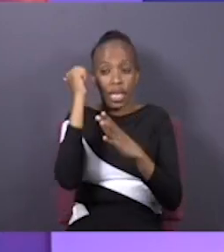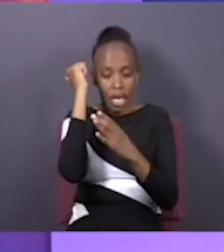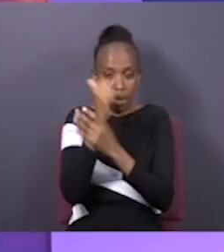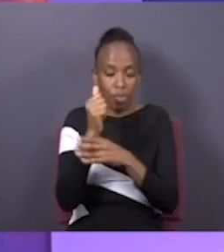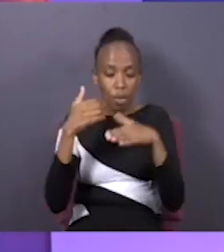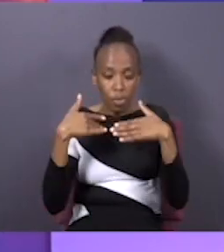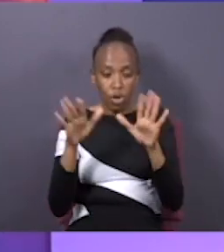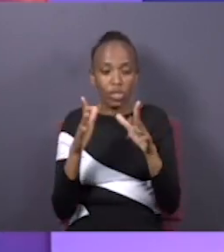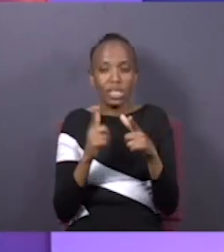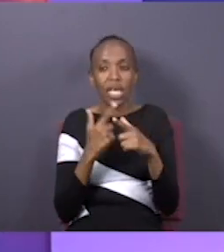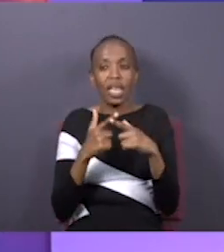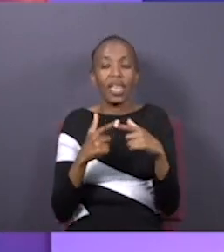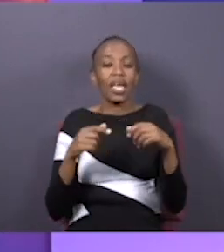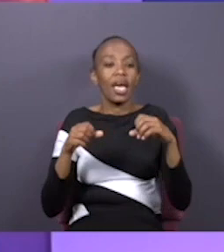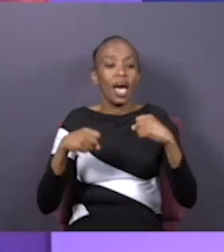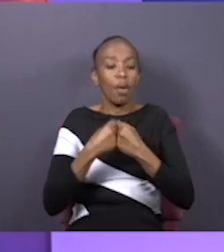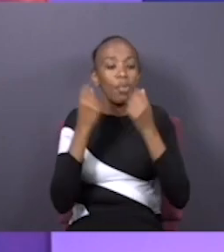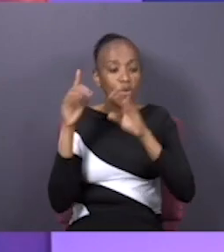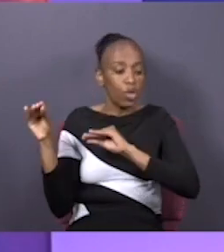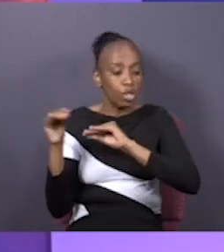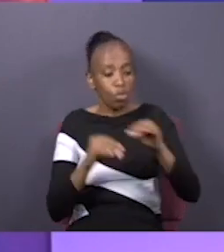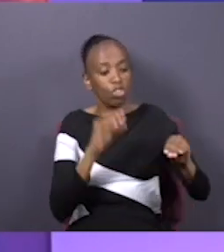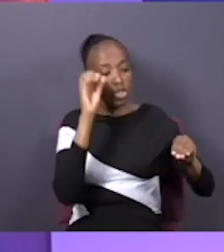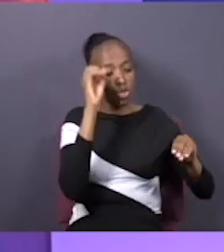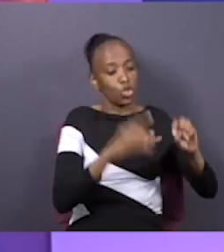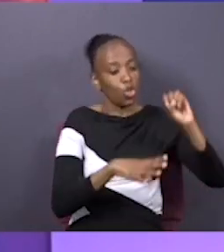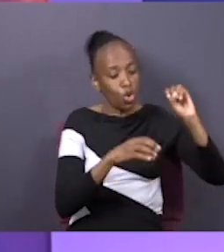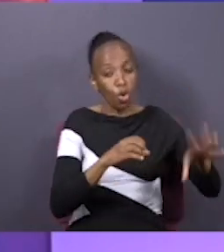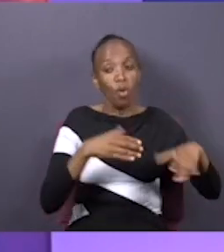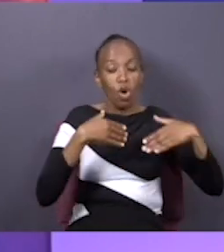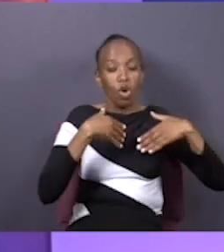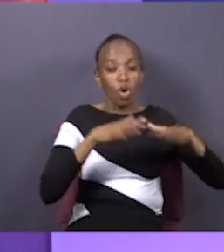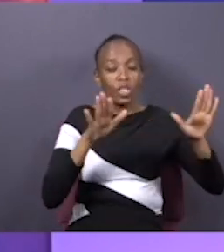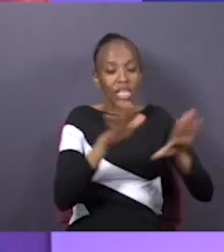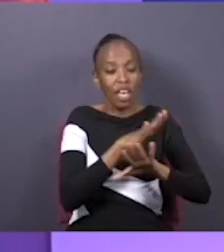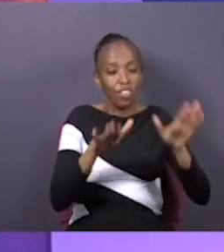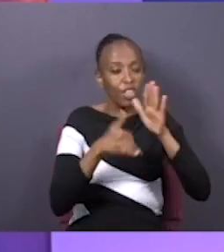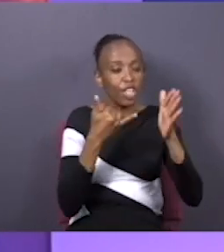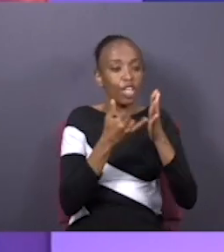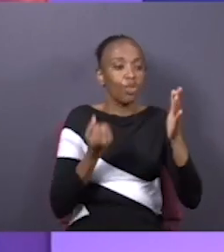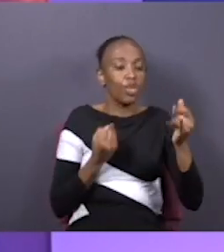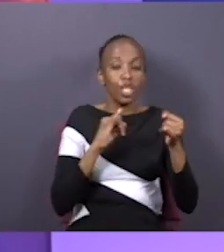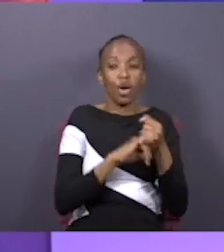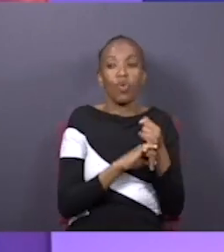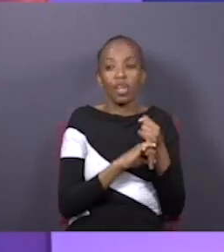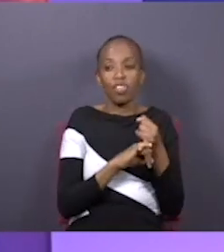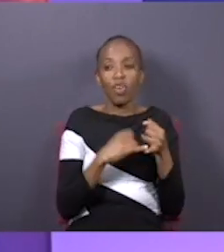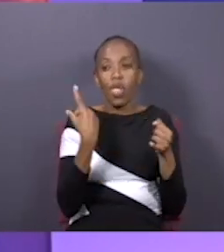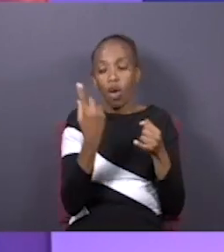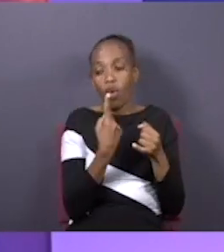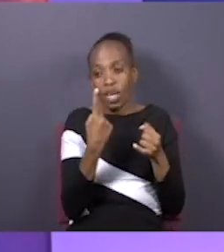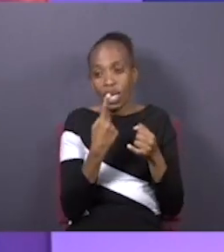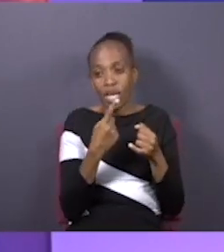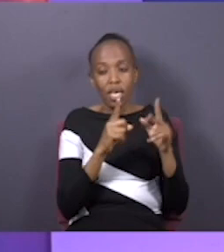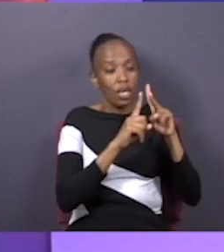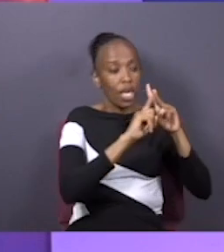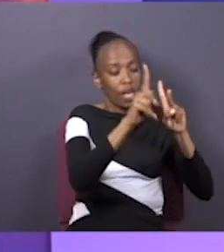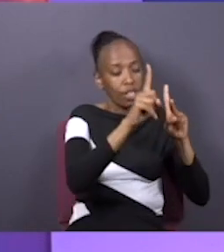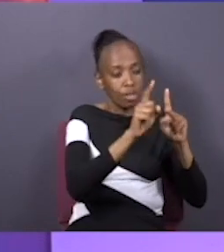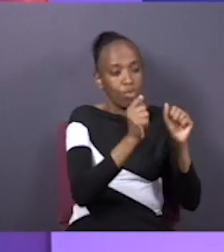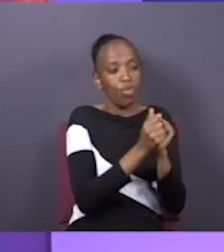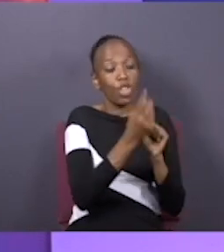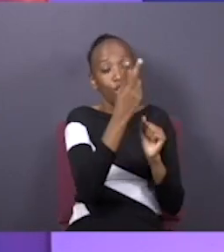know where he ended, in Sodom and Gomorrah. Lost everything, including a wife, only managed to escape